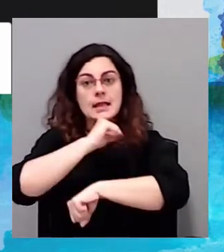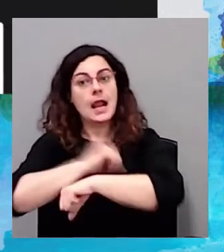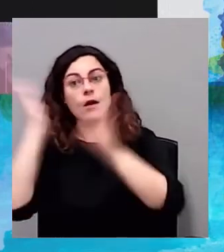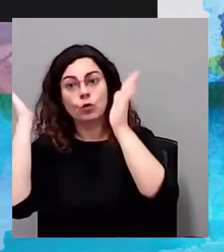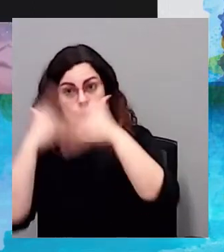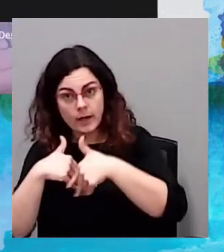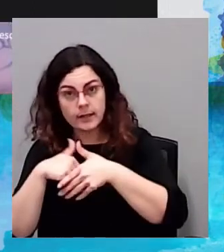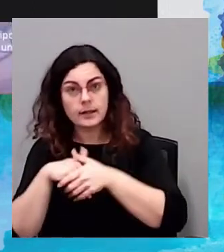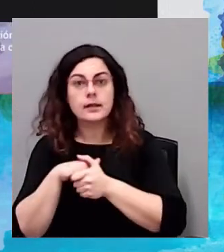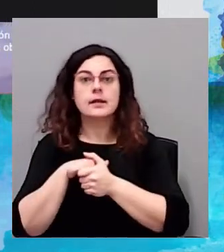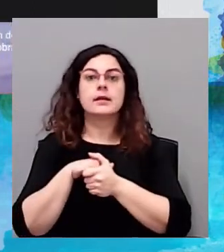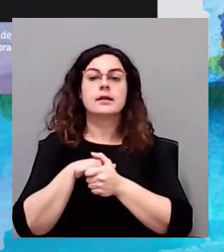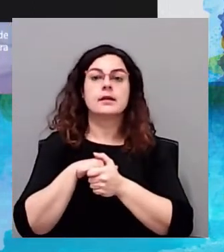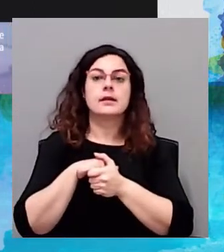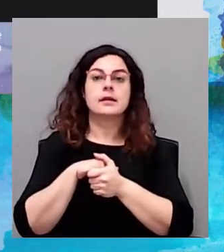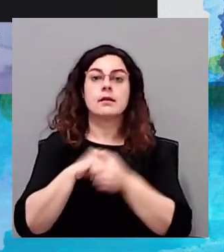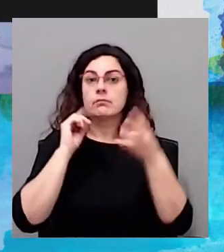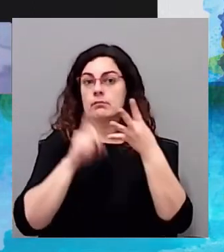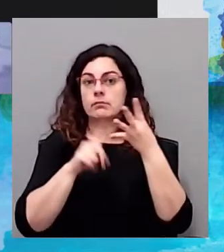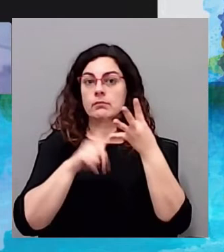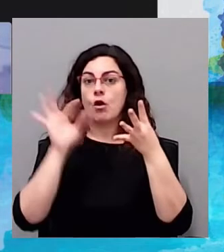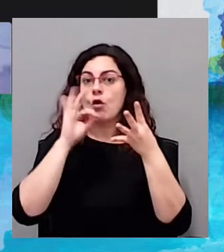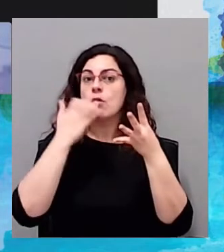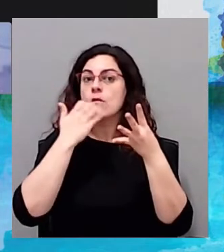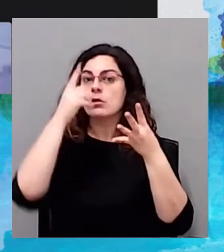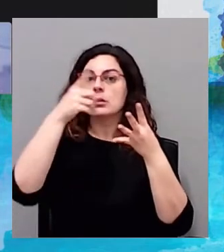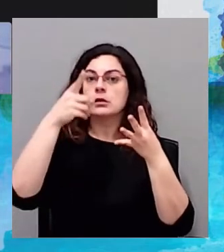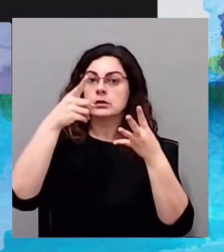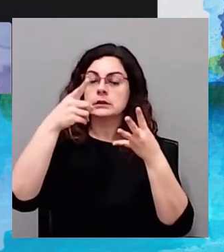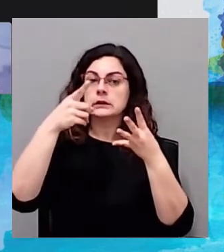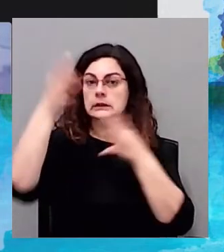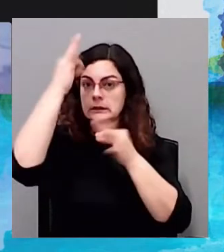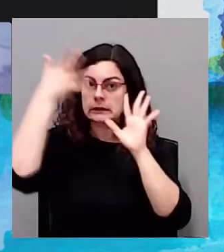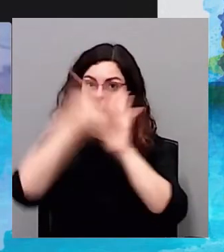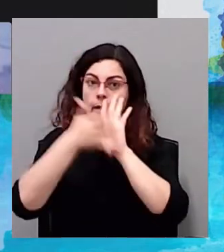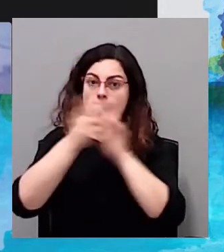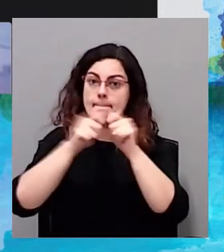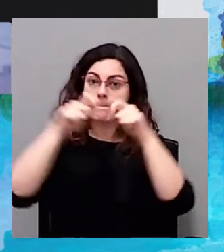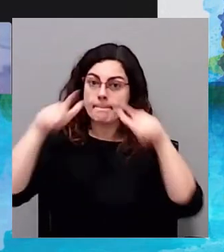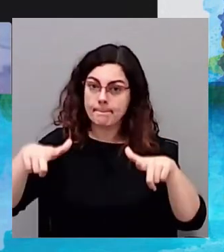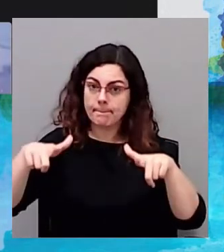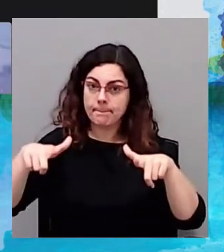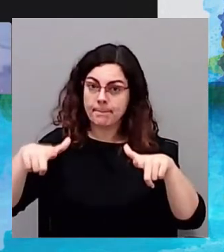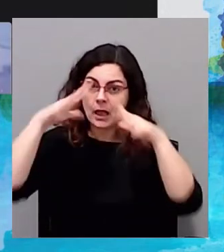is a completely interior. There's others that have windows, or this one. This is the